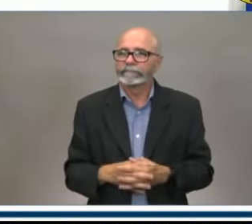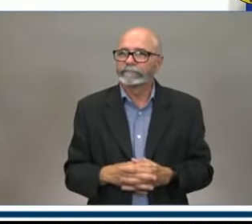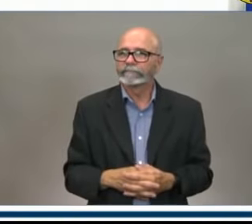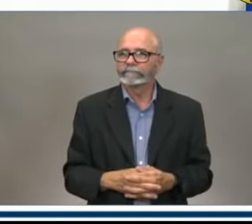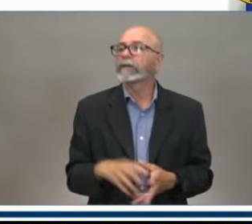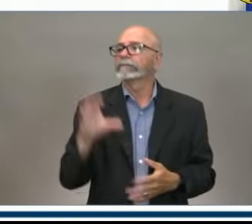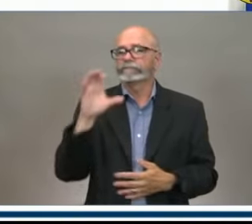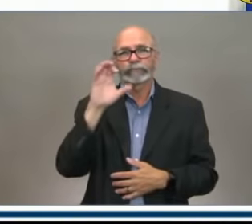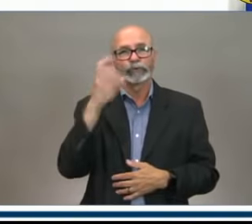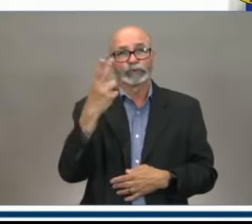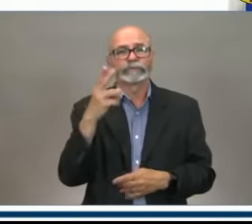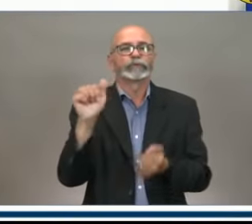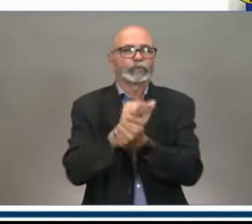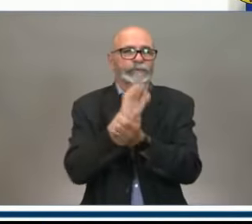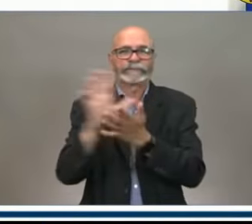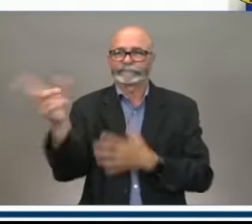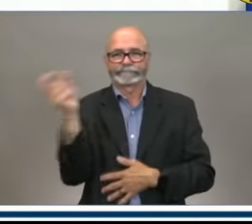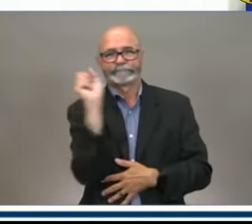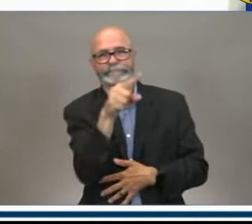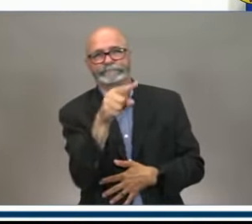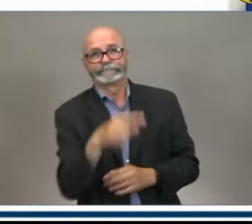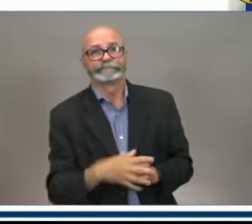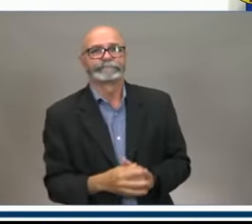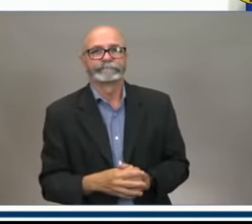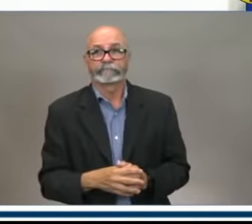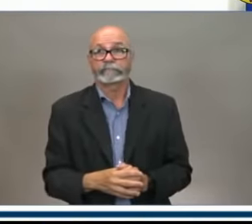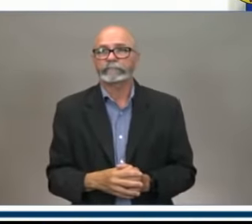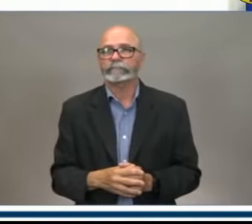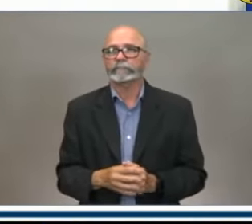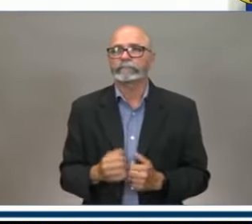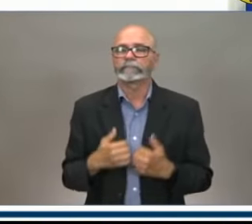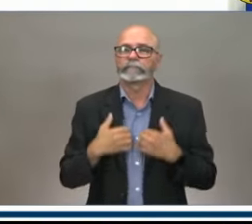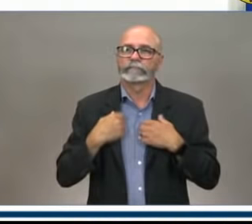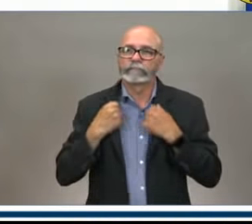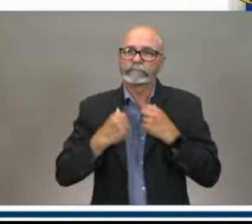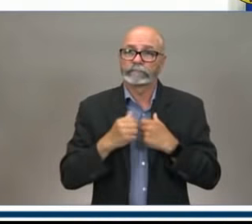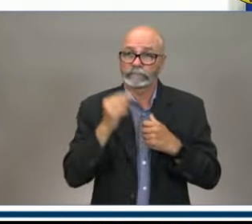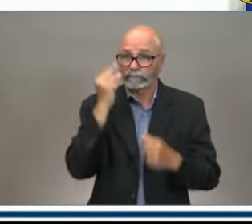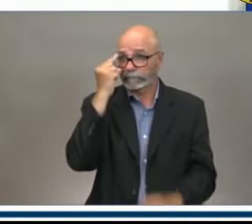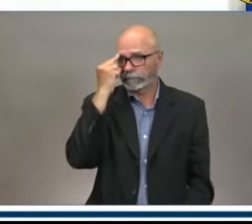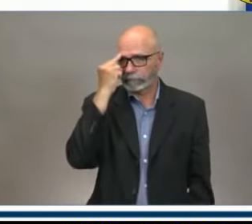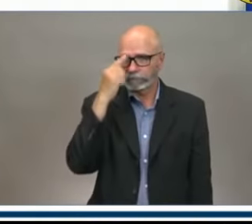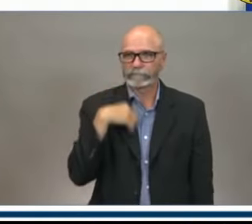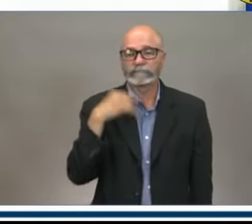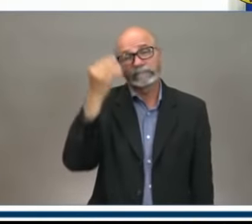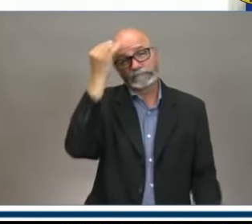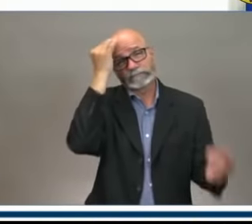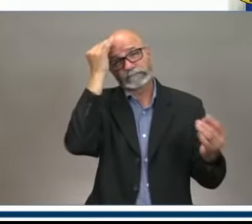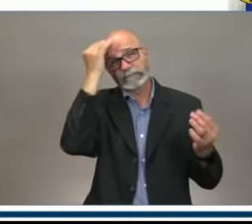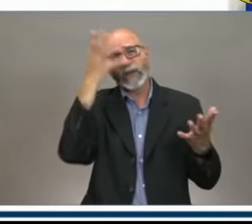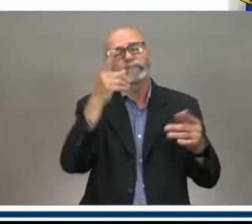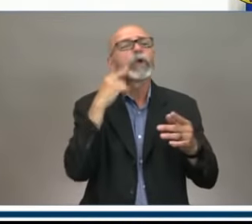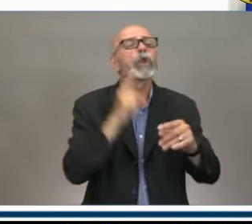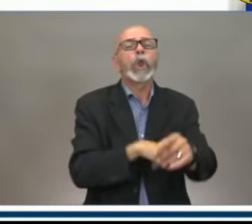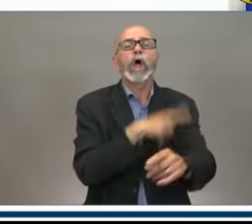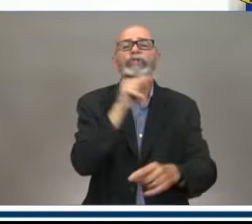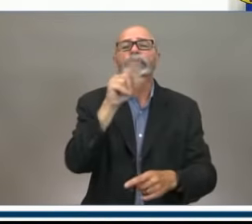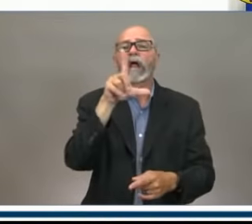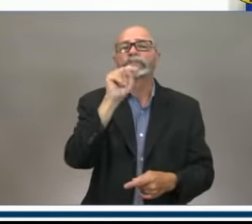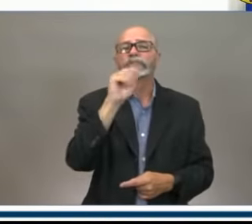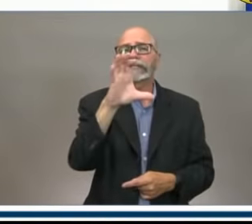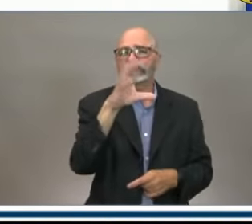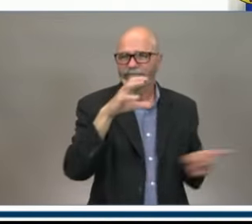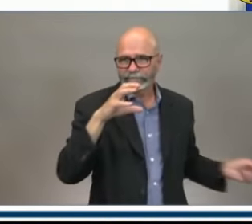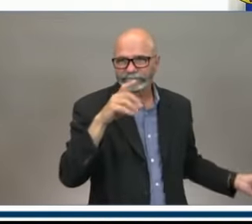So I'm wondering about the time frame of how long these first initial restriction relaxation things will be in